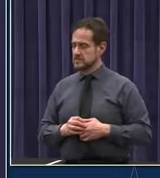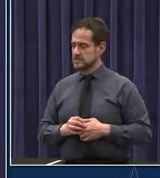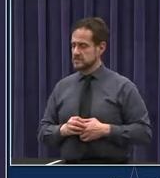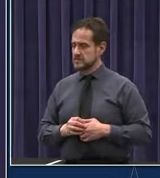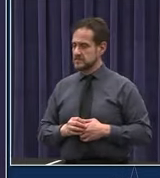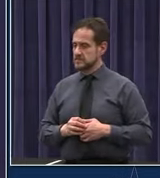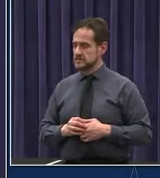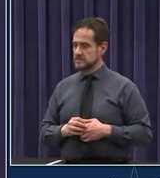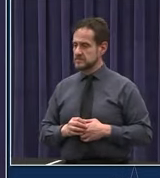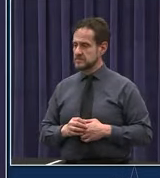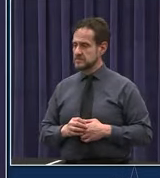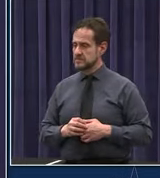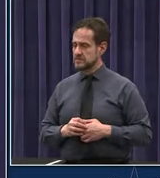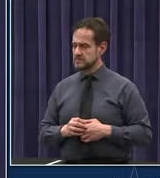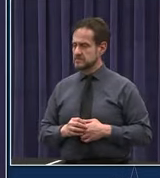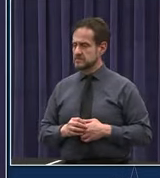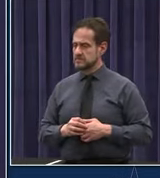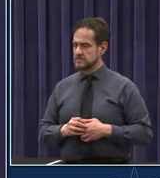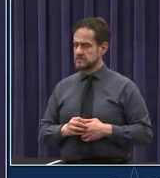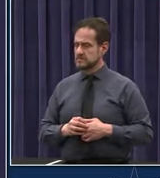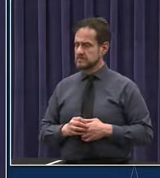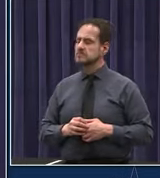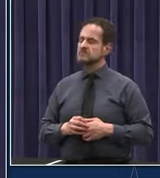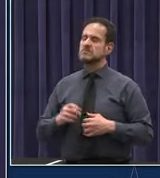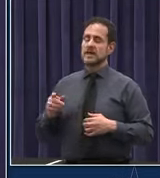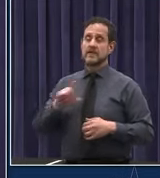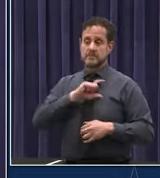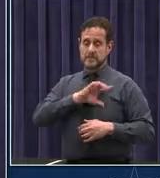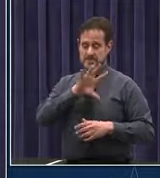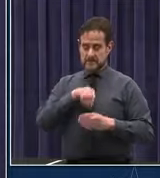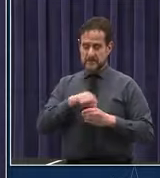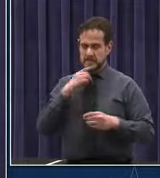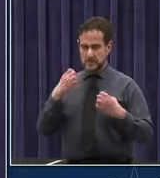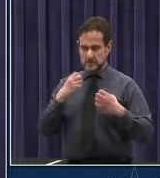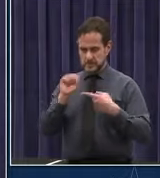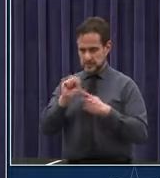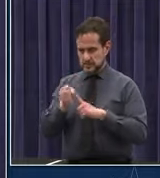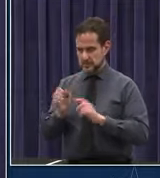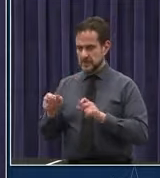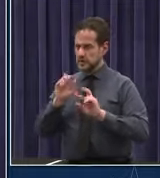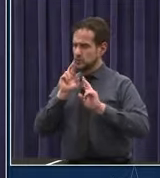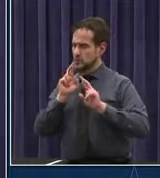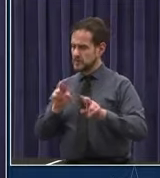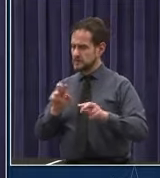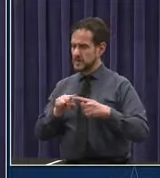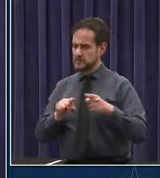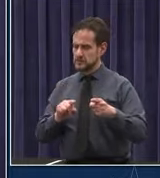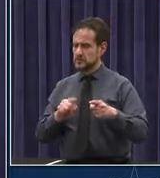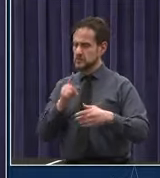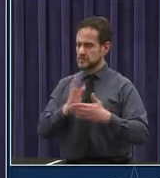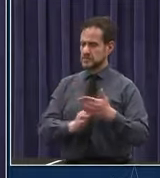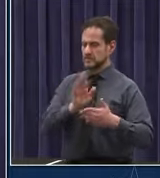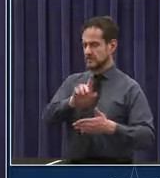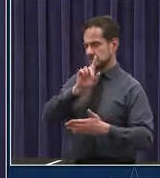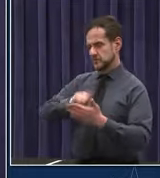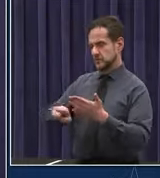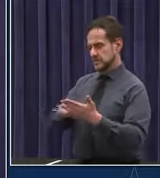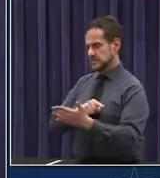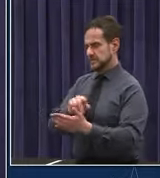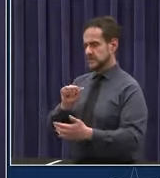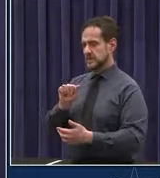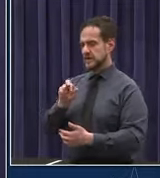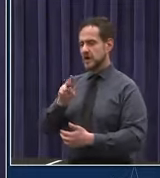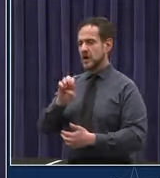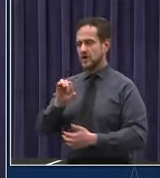that away and you dismantle them and their opportunity to entice our young people. Craig Wall, front and center. Mayor, thank